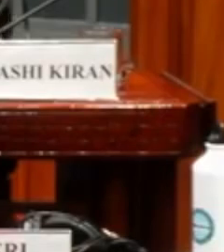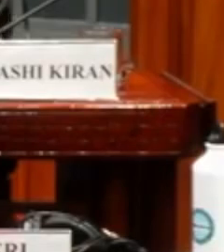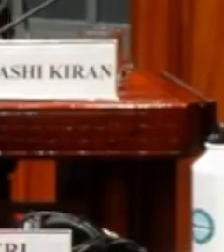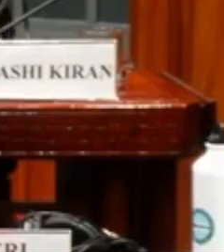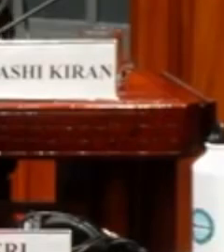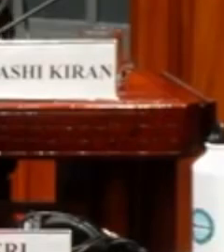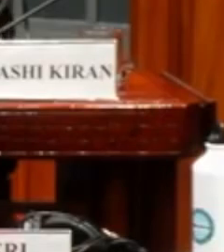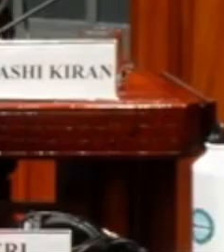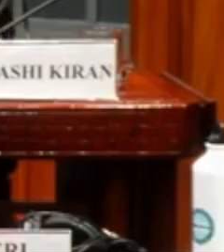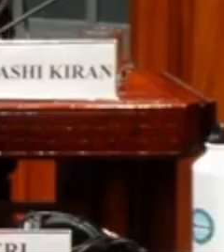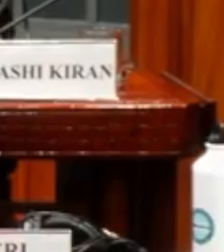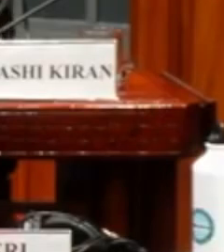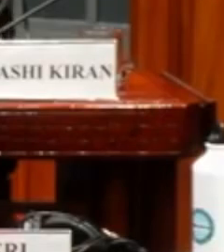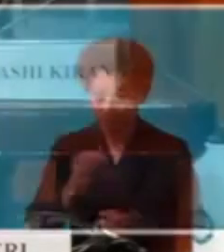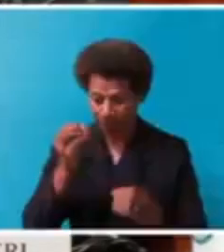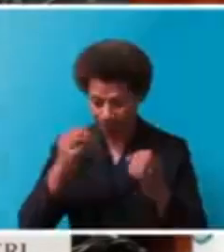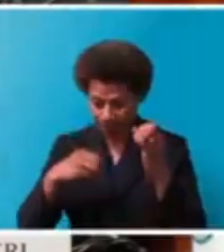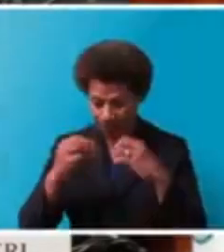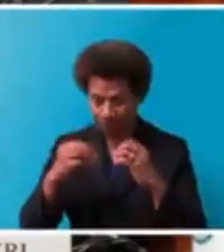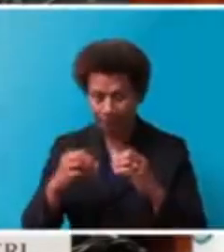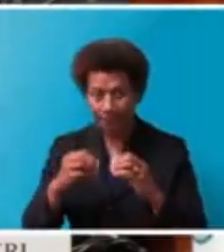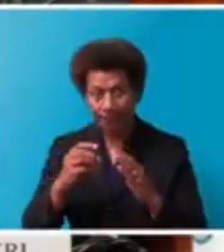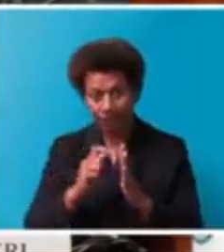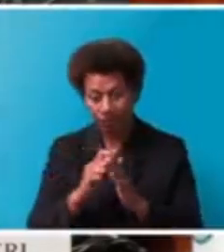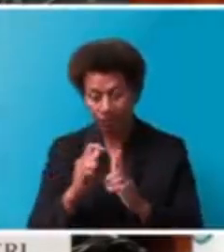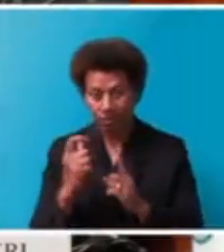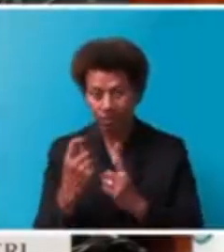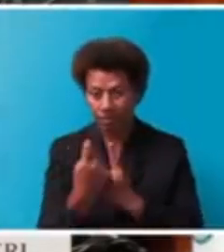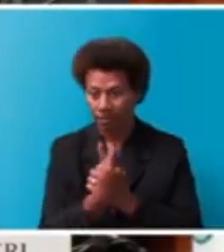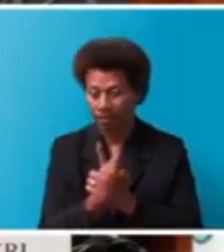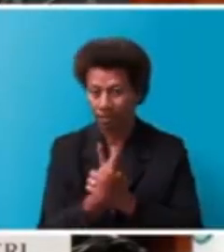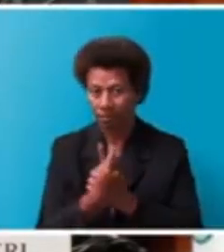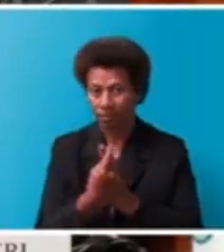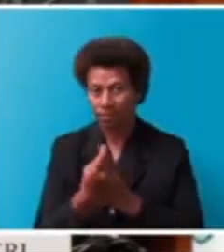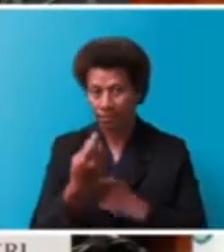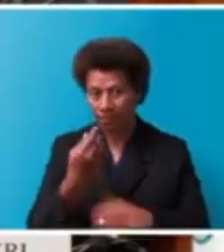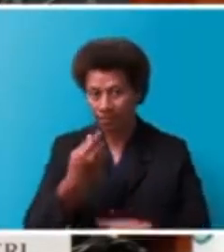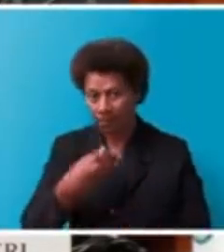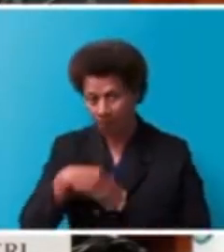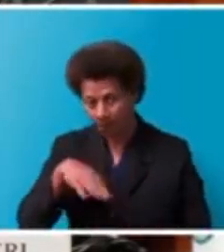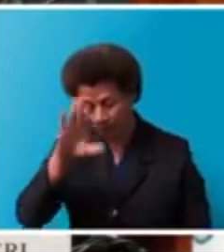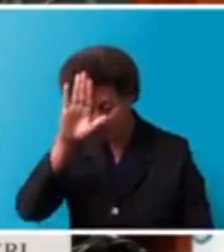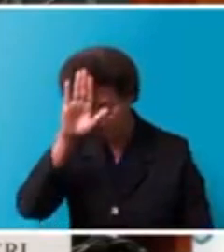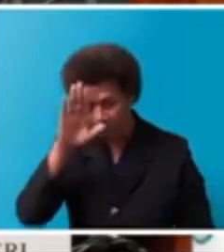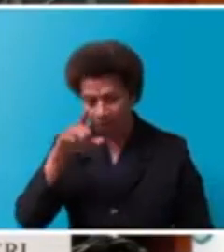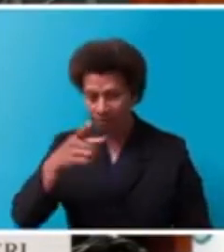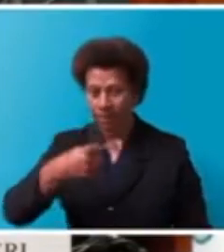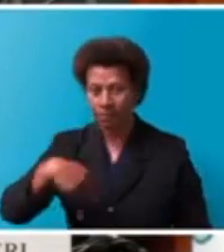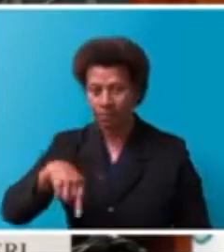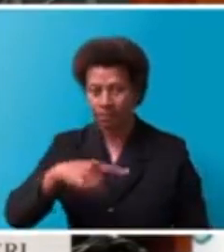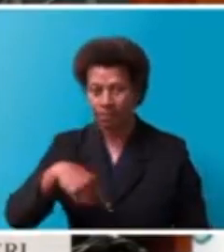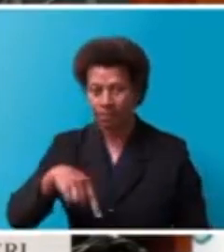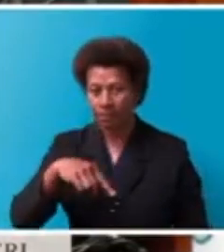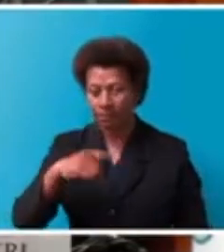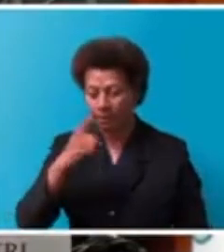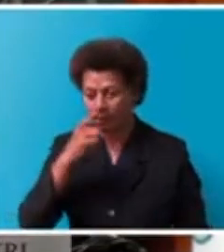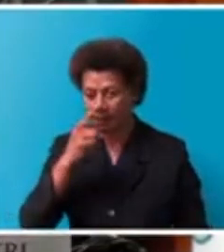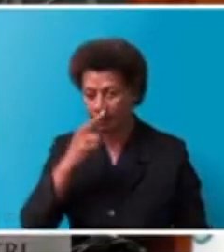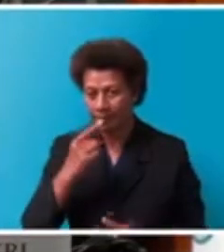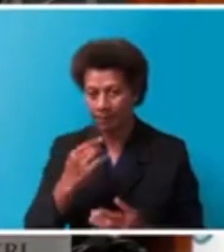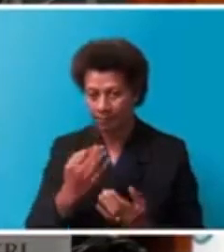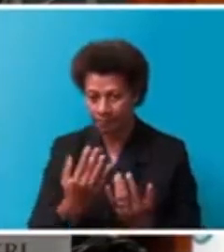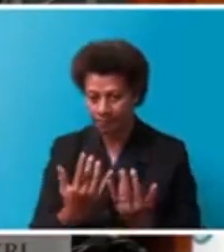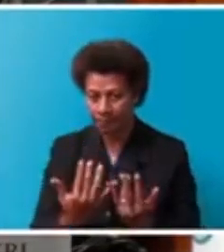I observe all protocols traditional to the Turanga Tusuva and his people. Mr. Speaker,